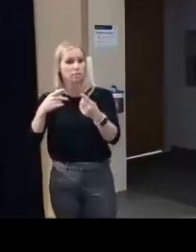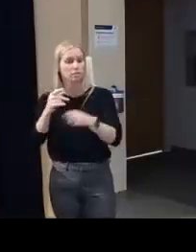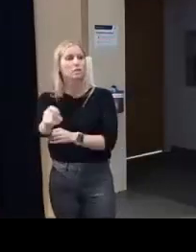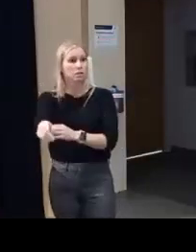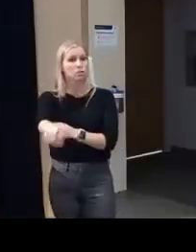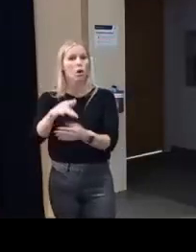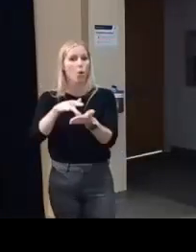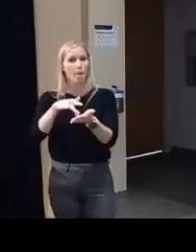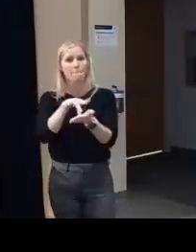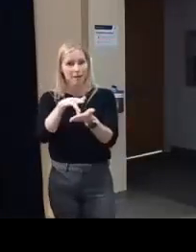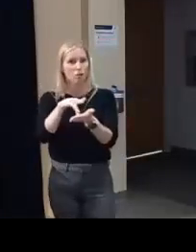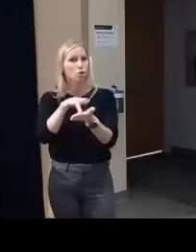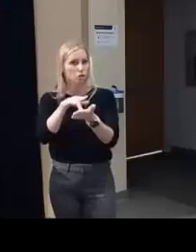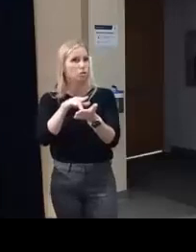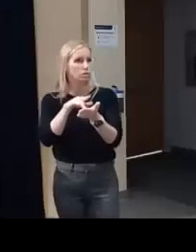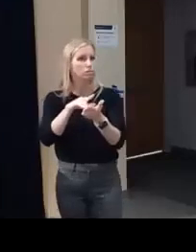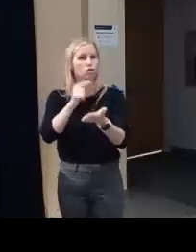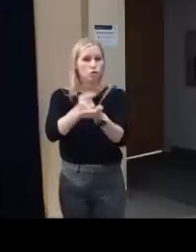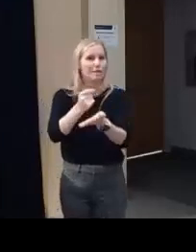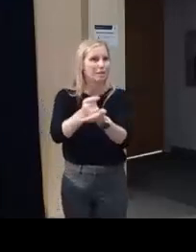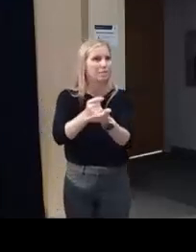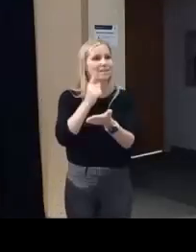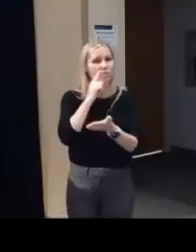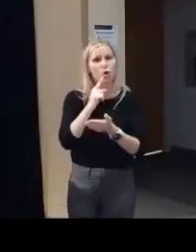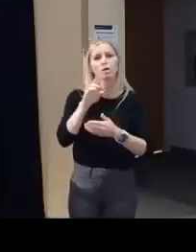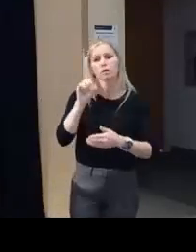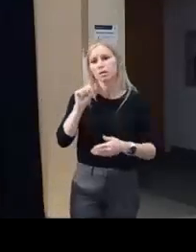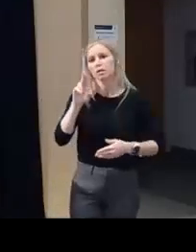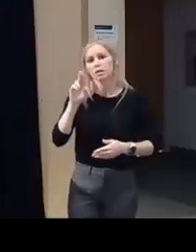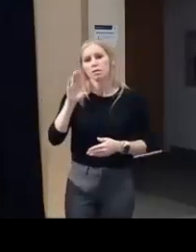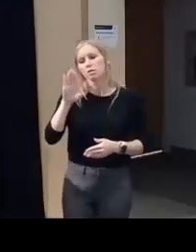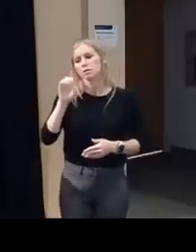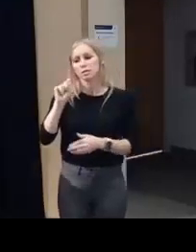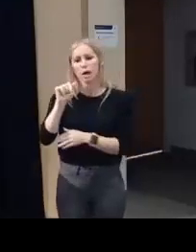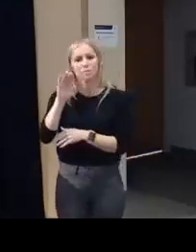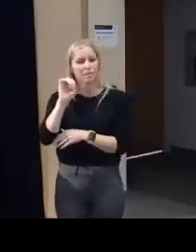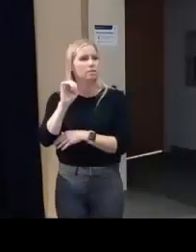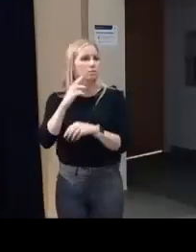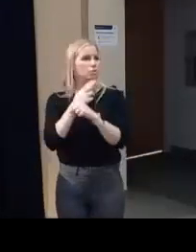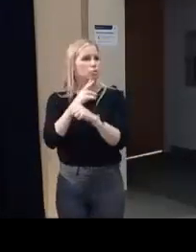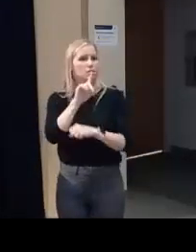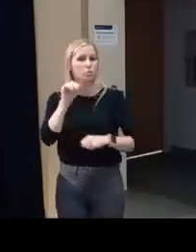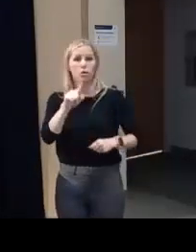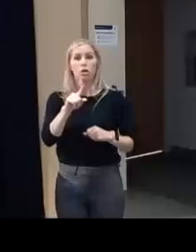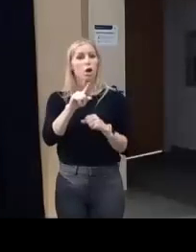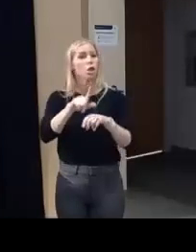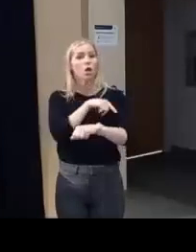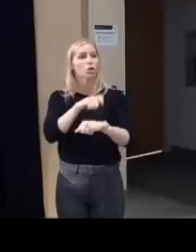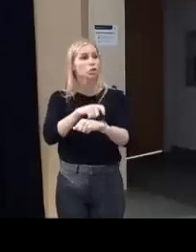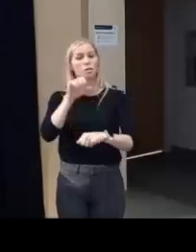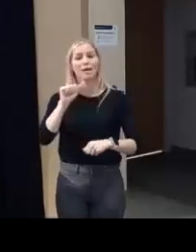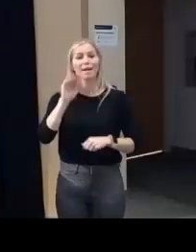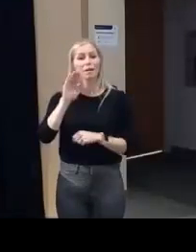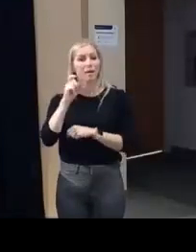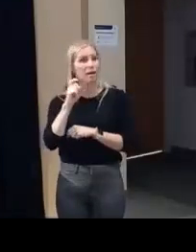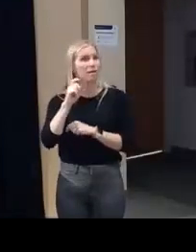the medical sequela of substance use disorders, including long-term antibiotic therapy for patients who may need that.